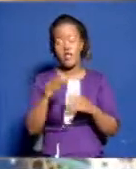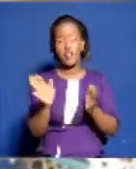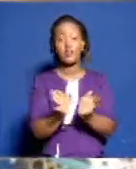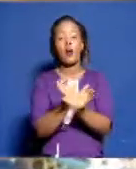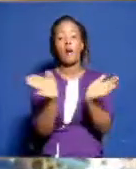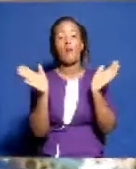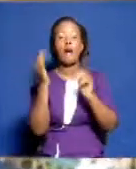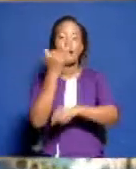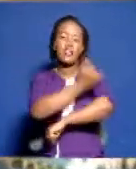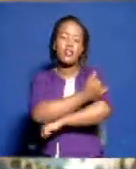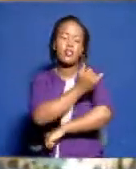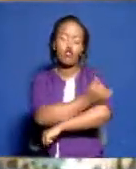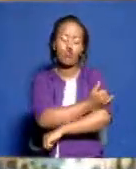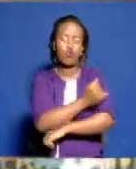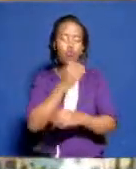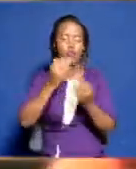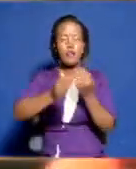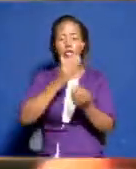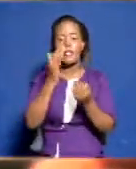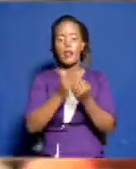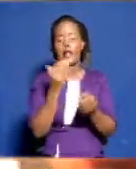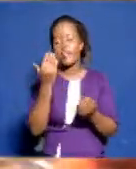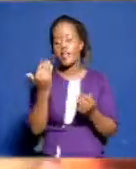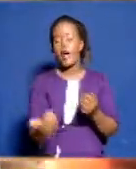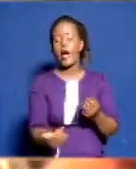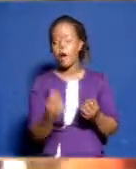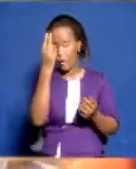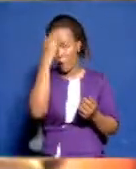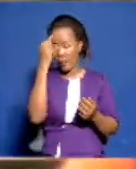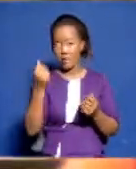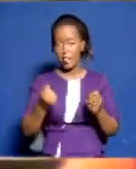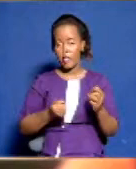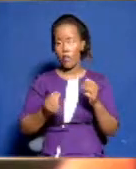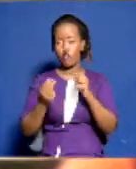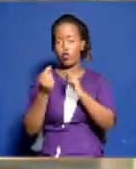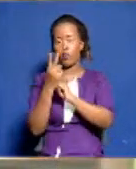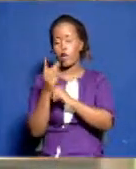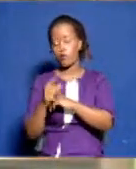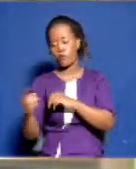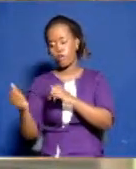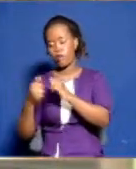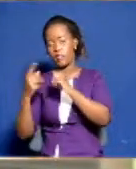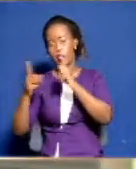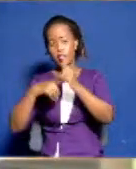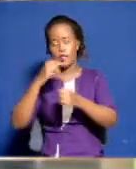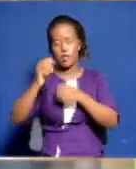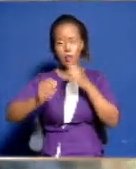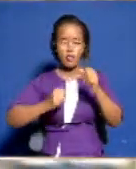for young Maasai girls aged between 12 and 16 years.